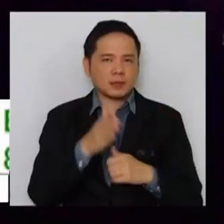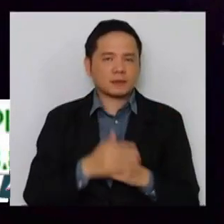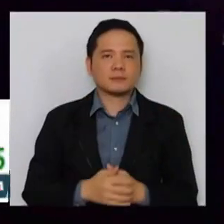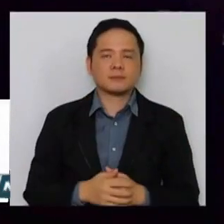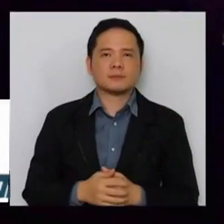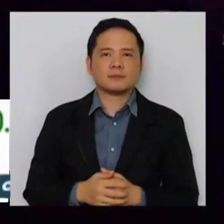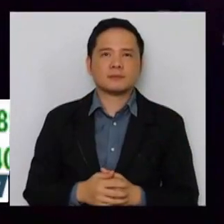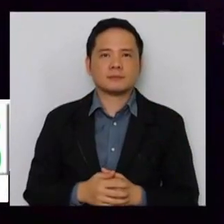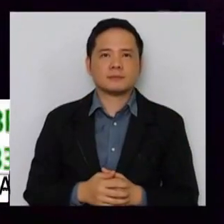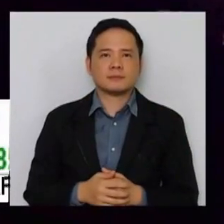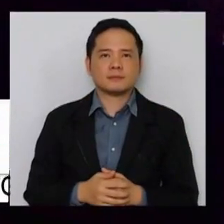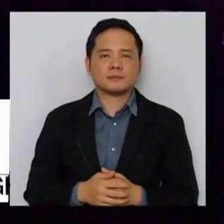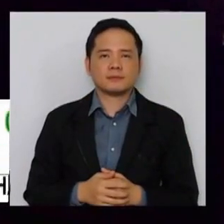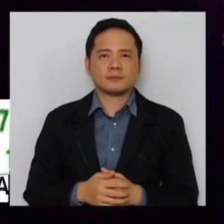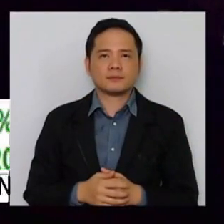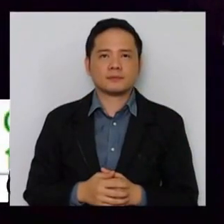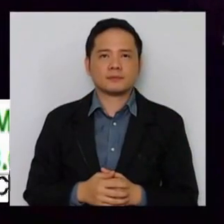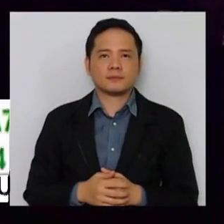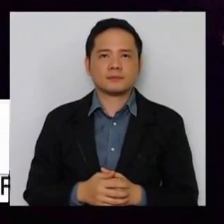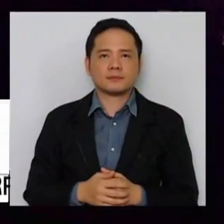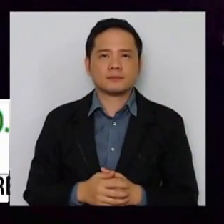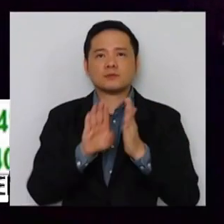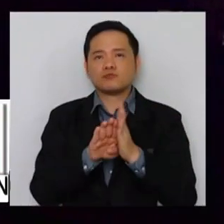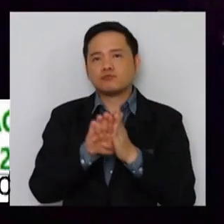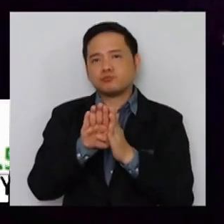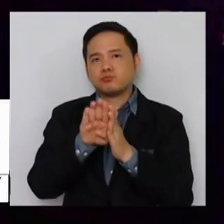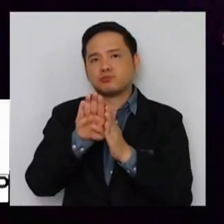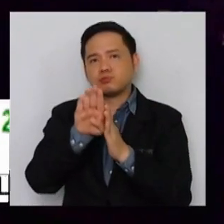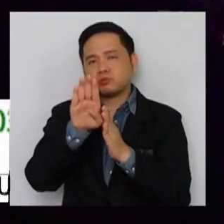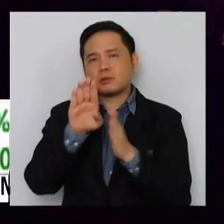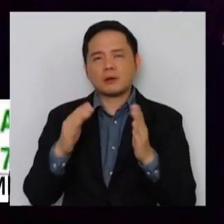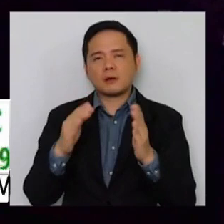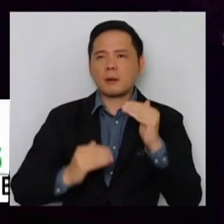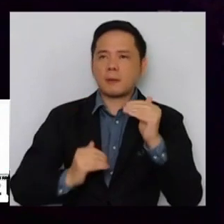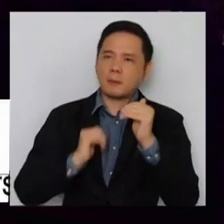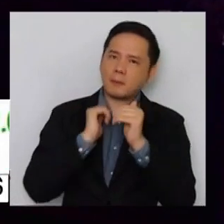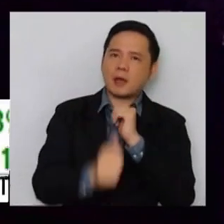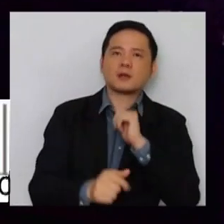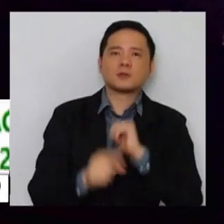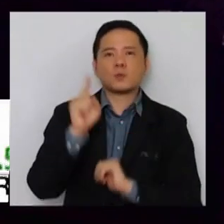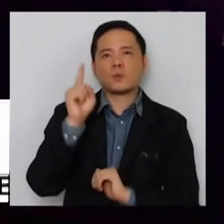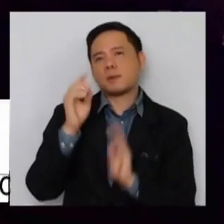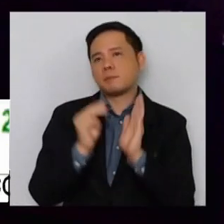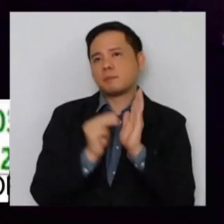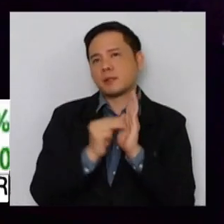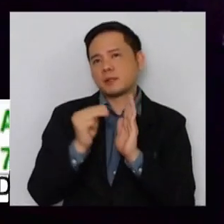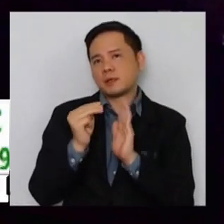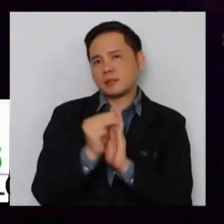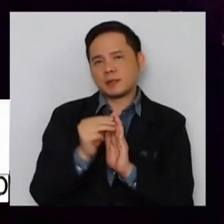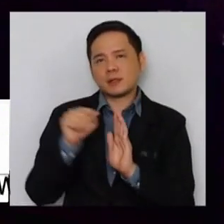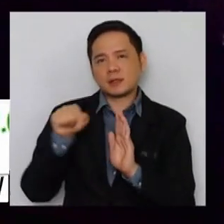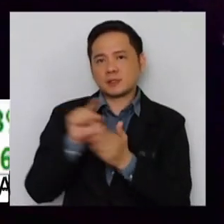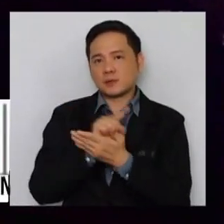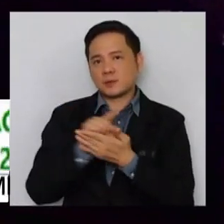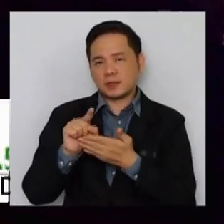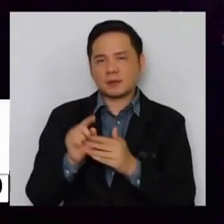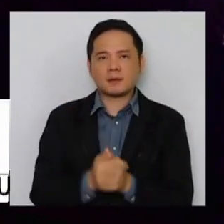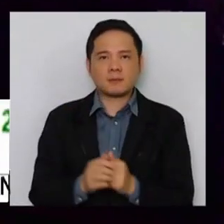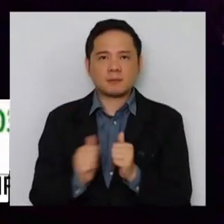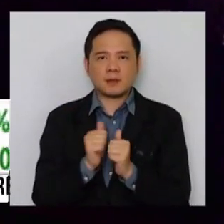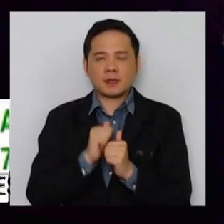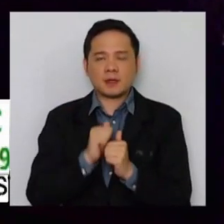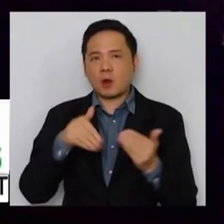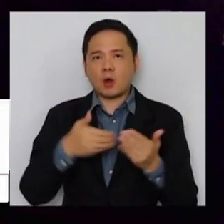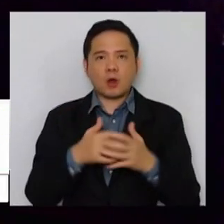Thailand's coronavirus cases set to surpass a million this week. That's why it's all hands on deck in the country's